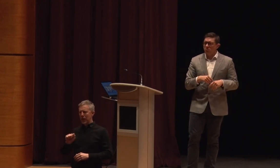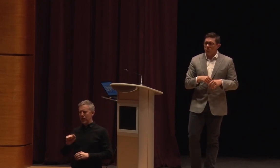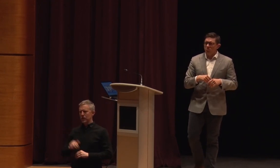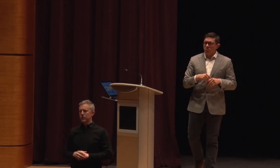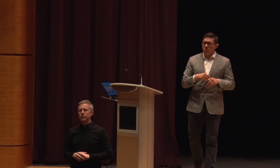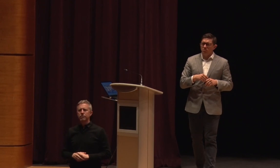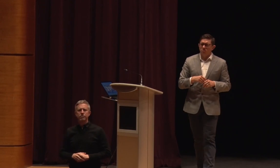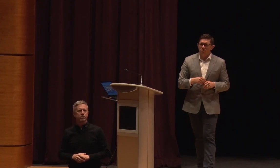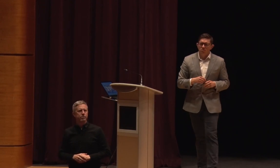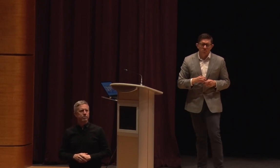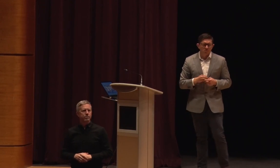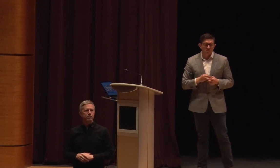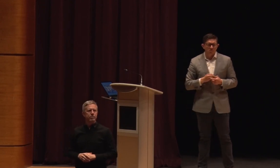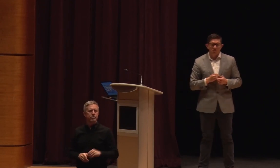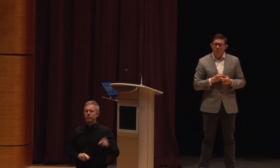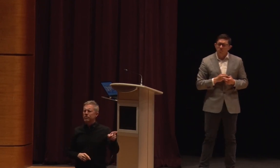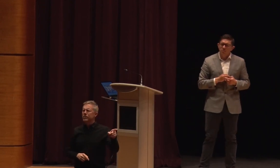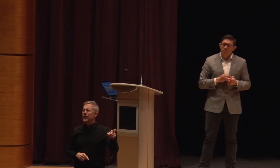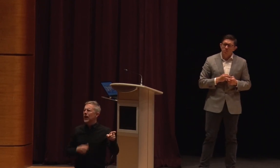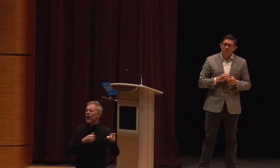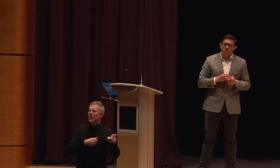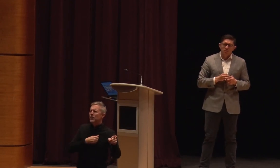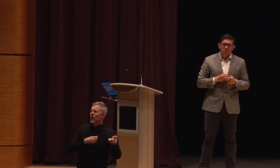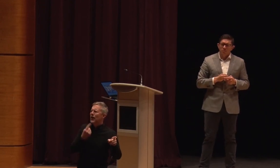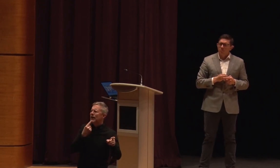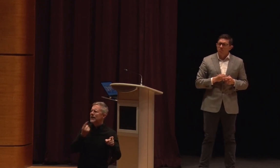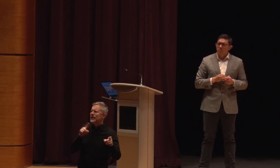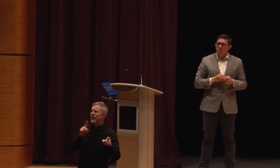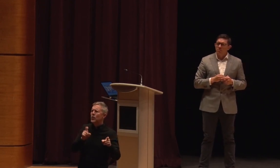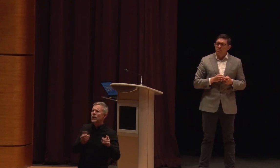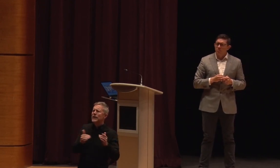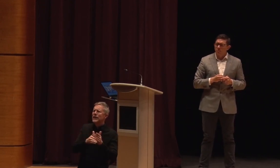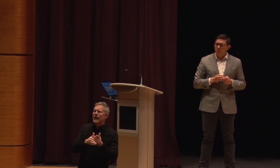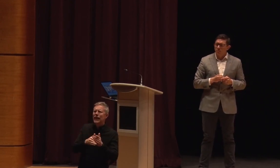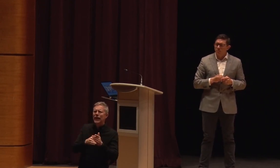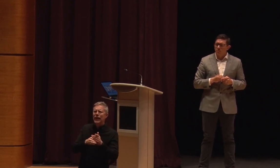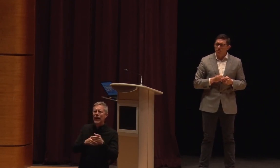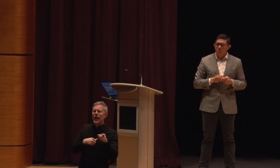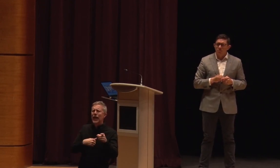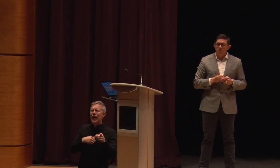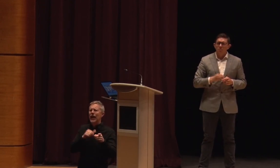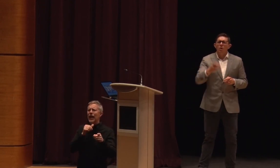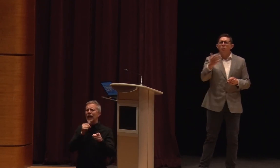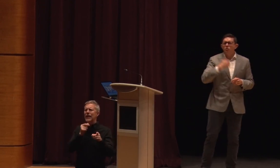I'm sorry, I missed your question. Would you please repeat your question? I believe I did not answer it.